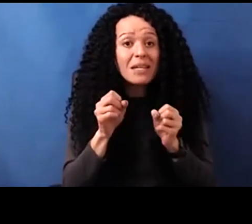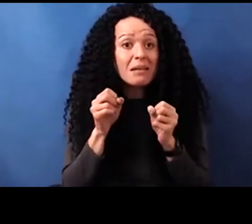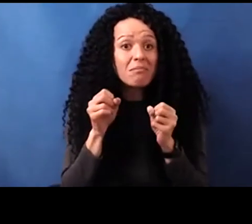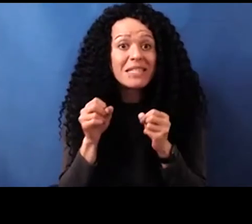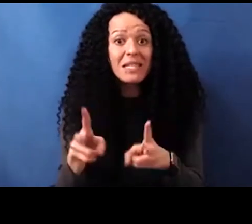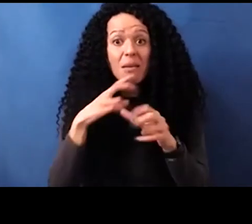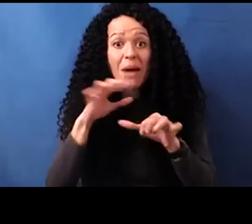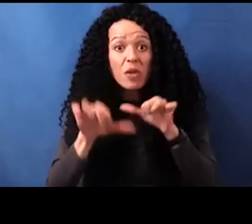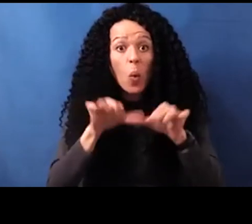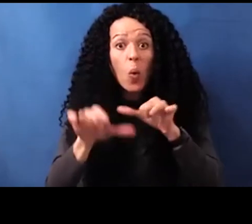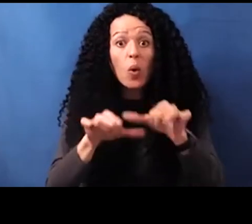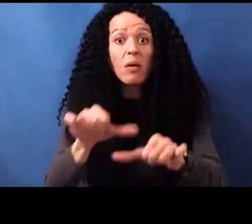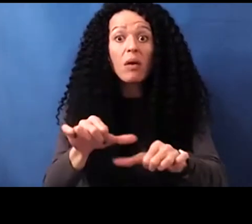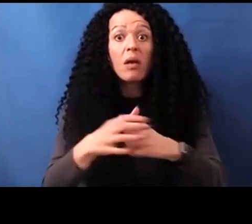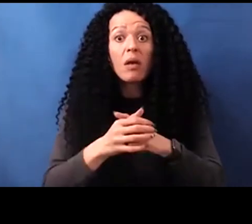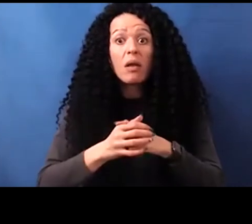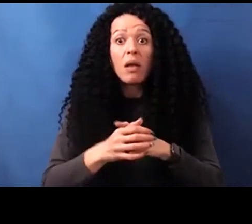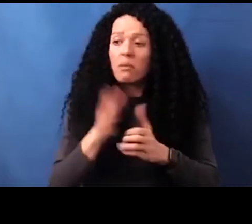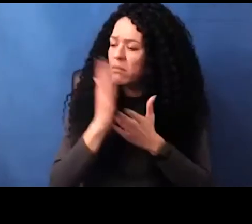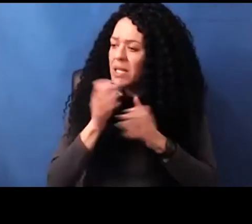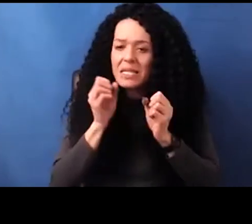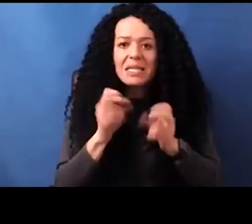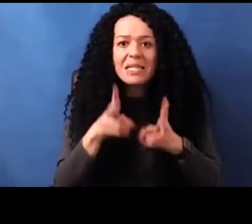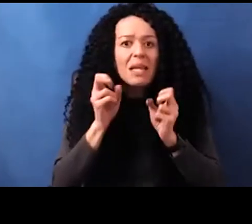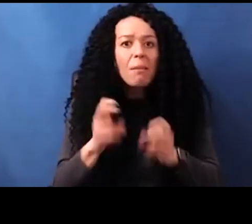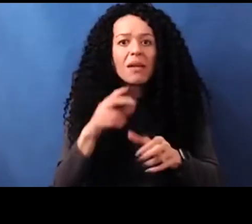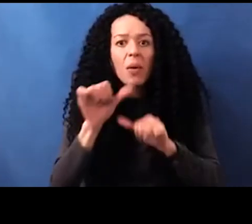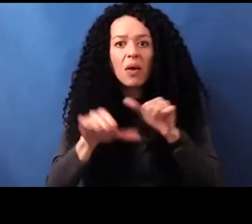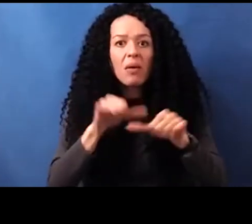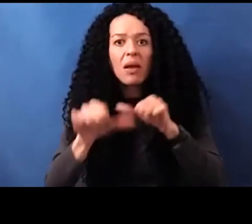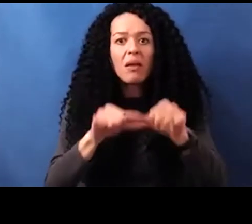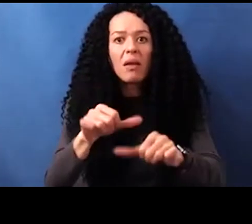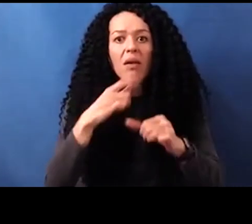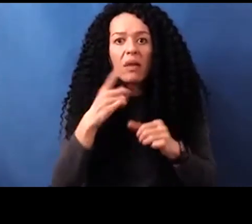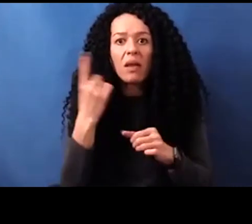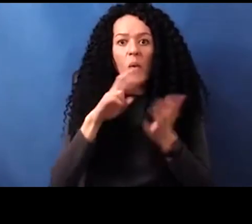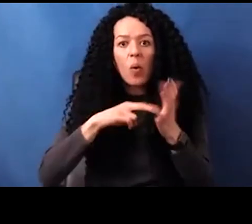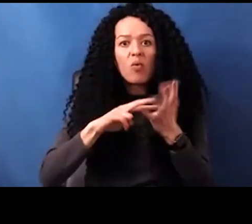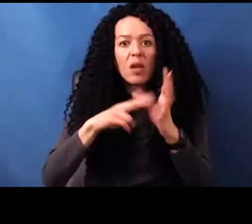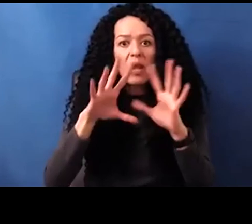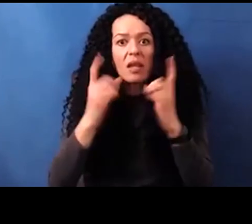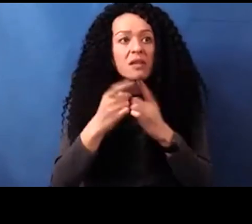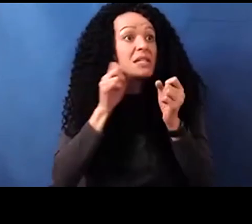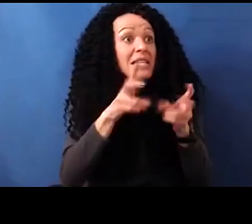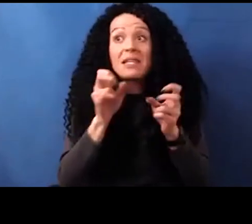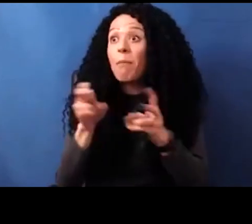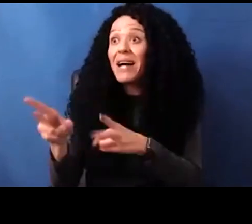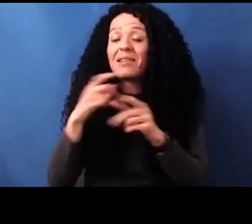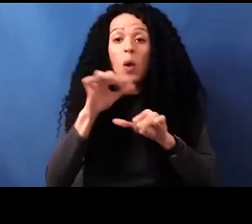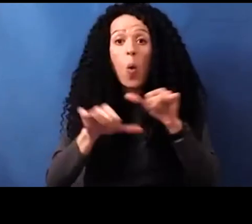Systematic order. She it was, systematic order, who arranged everything in